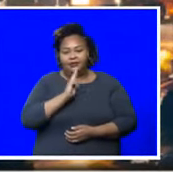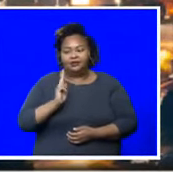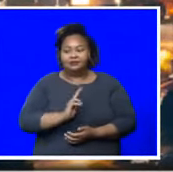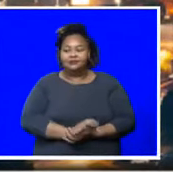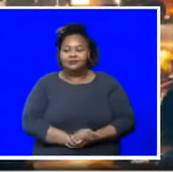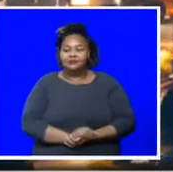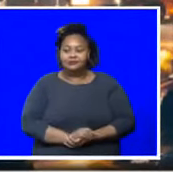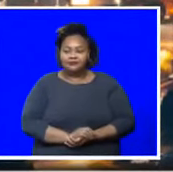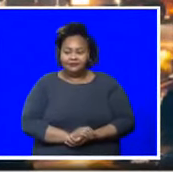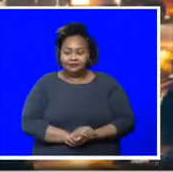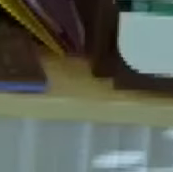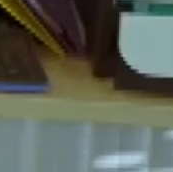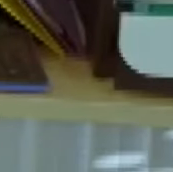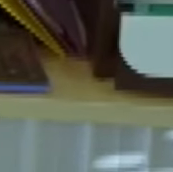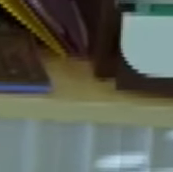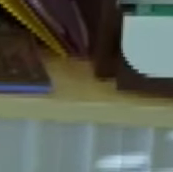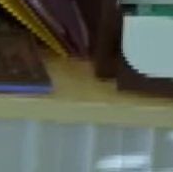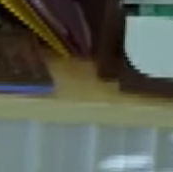nisale kahle.